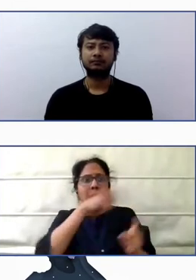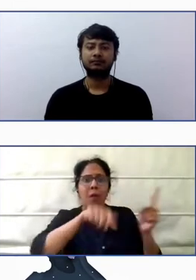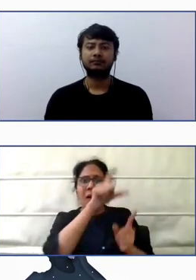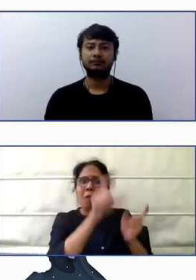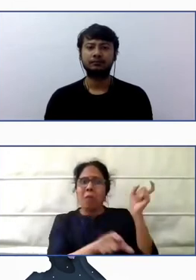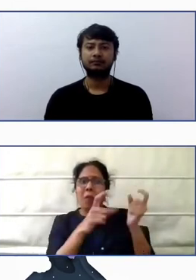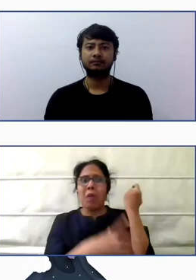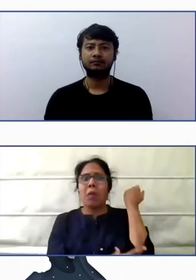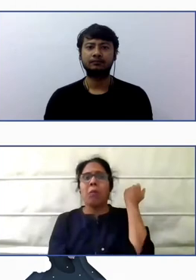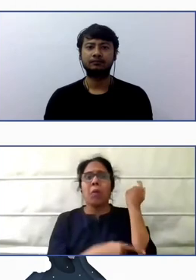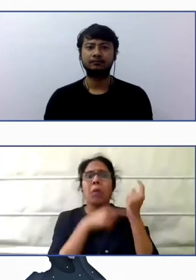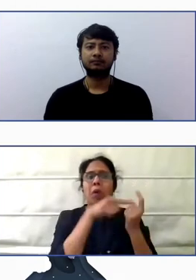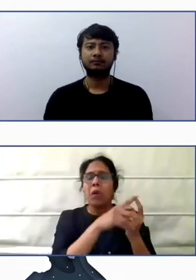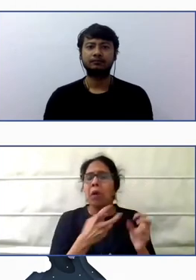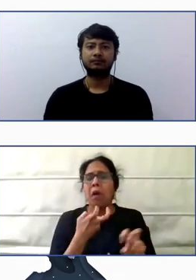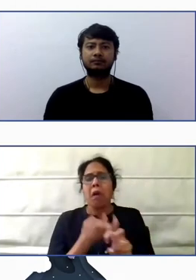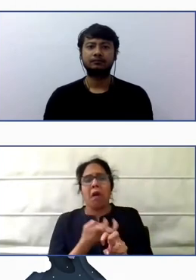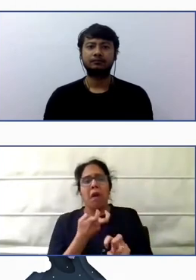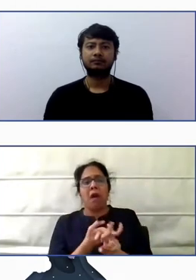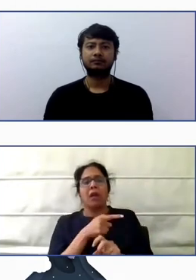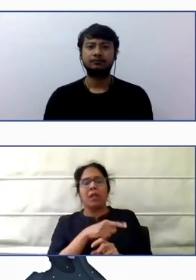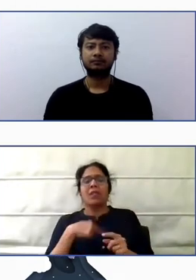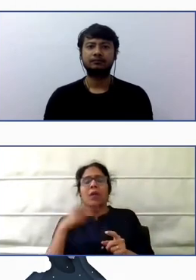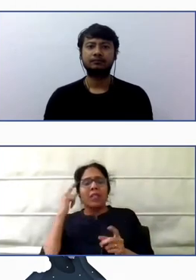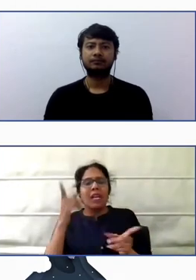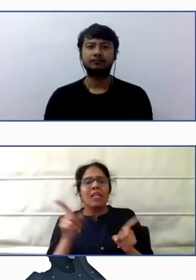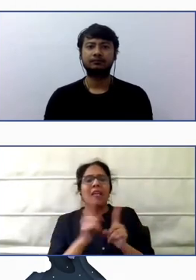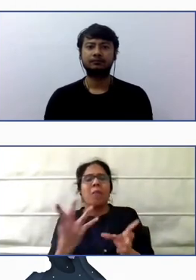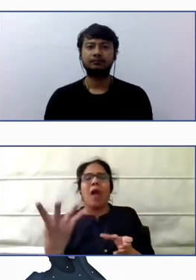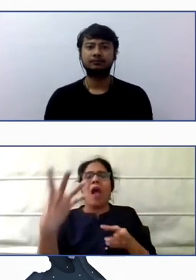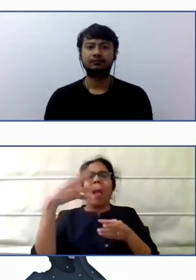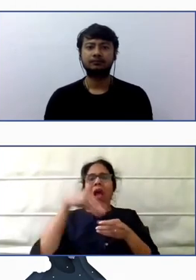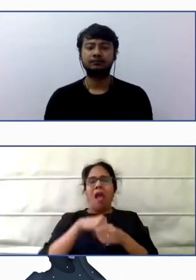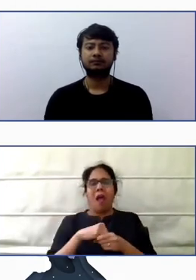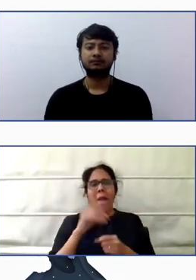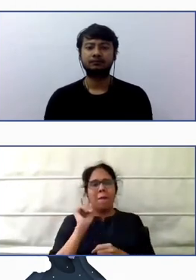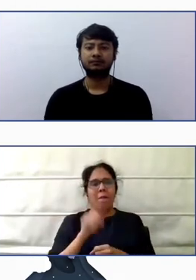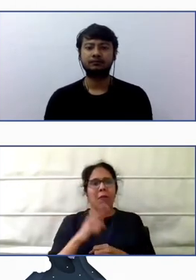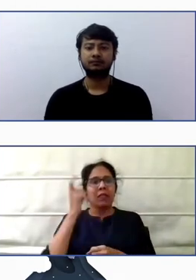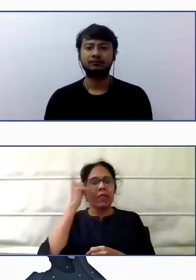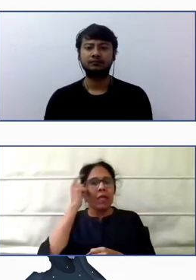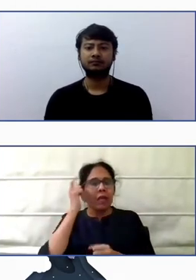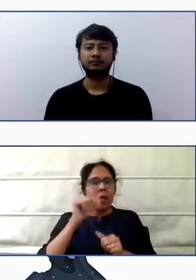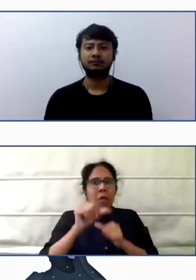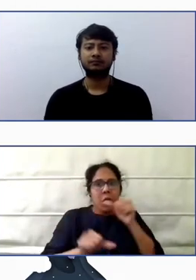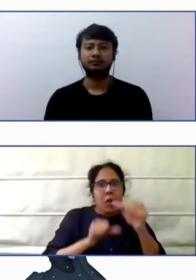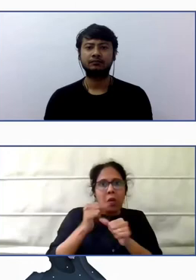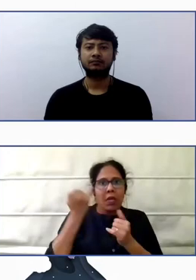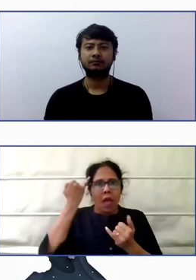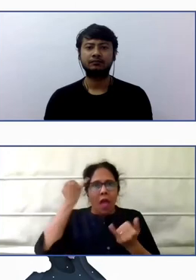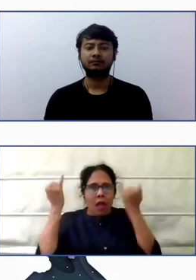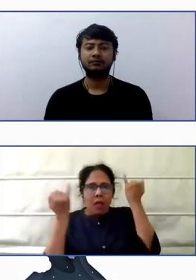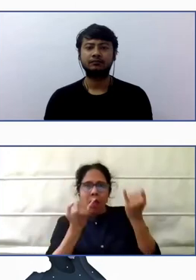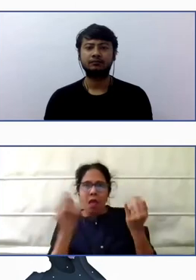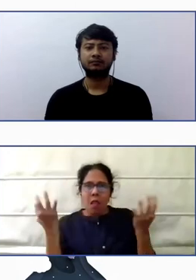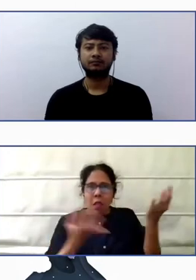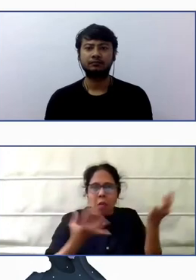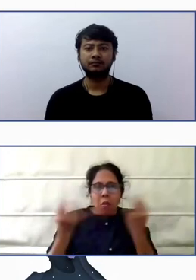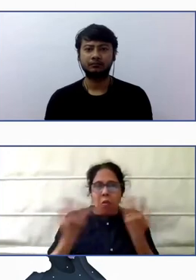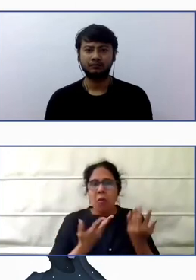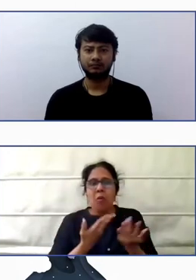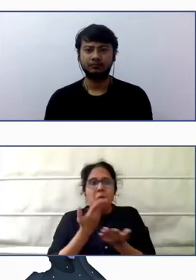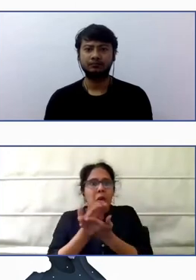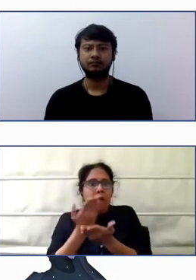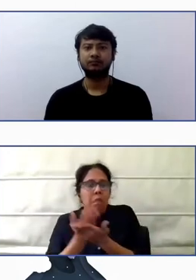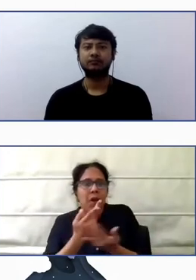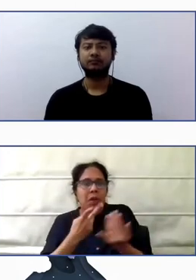think we need to be more inclusive in our thought process in terms of our innovations. We should be inclusive in our way we look